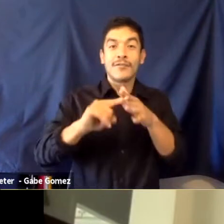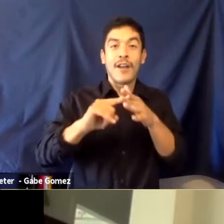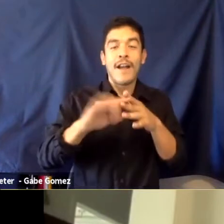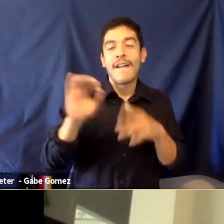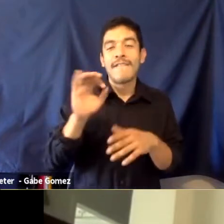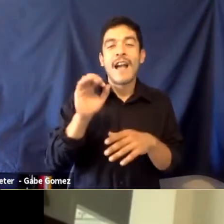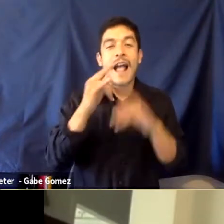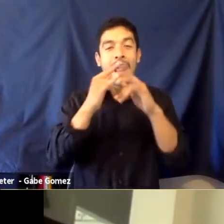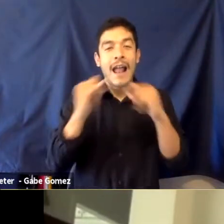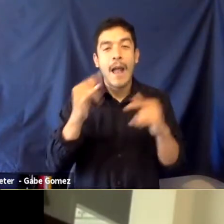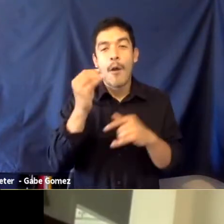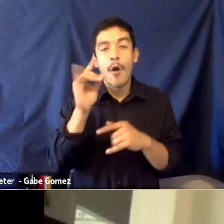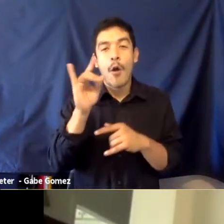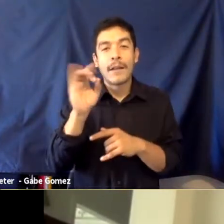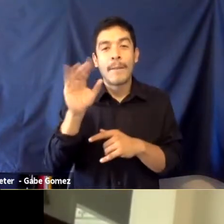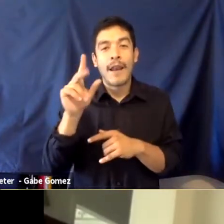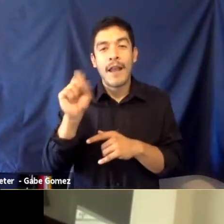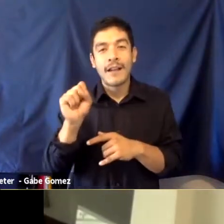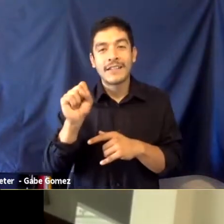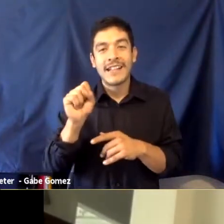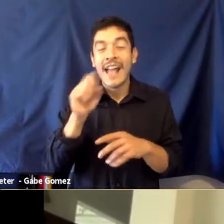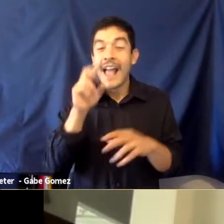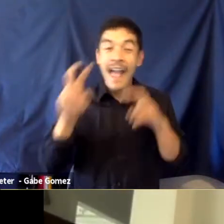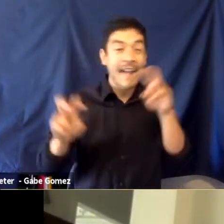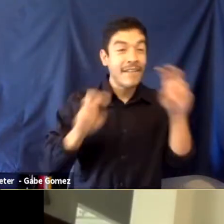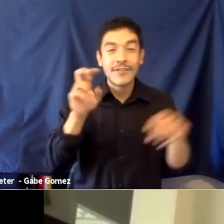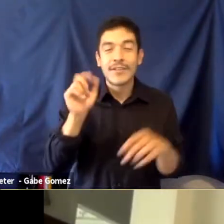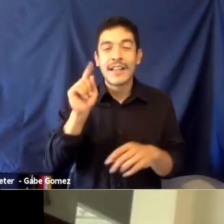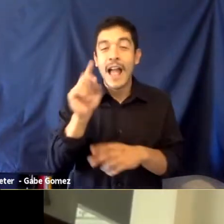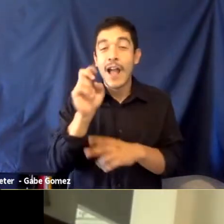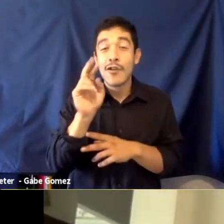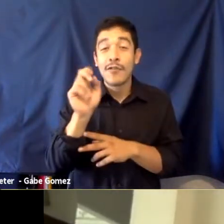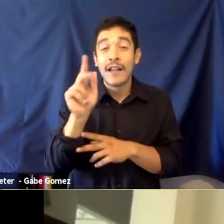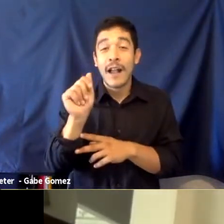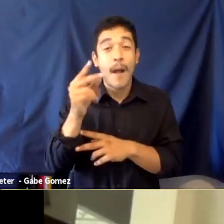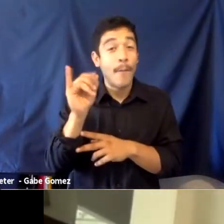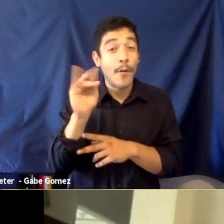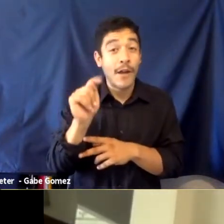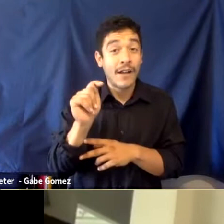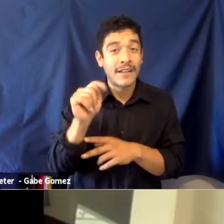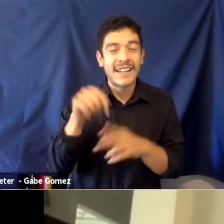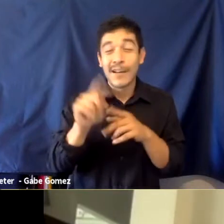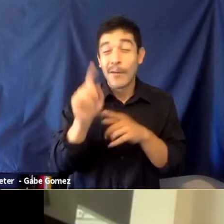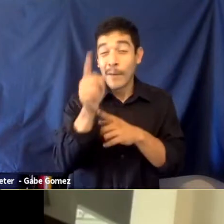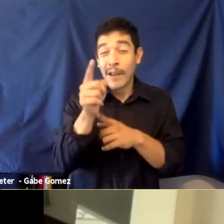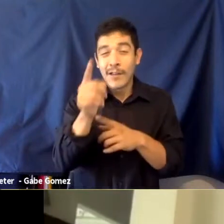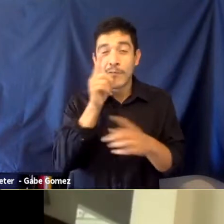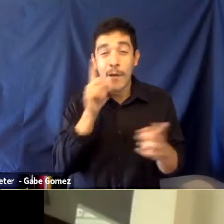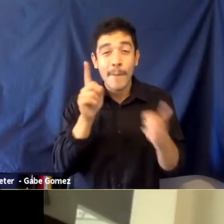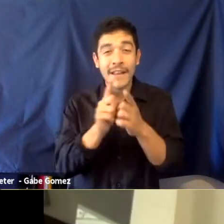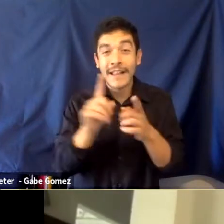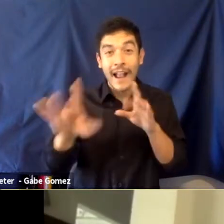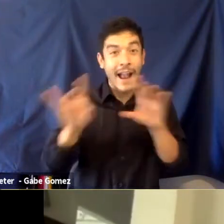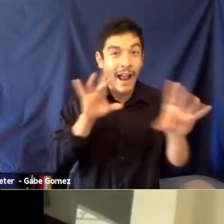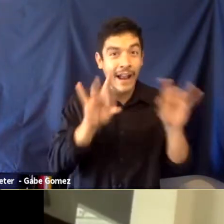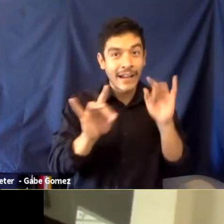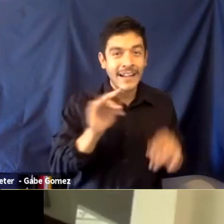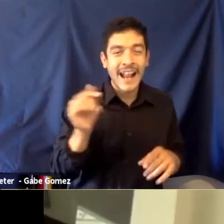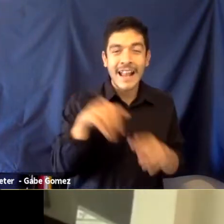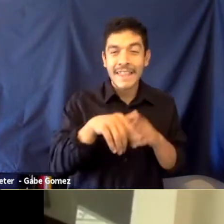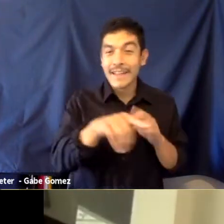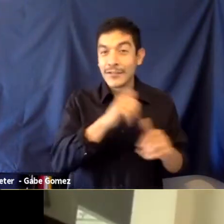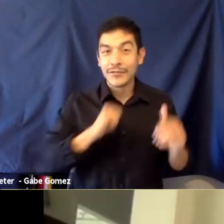GoldieBlox, Adventures at Eureka Point. In just a minute, you're going to meet the cast and hear all about the show, how they're